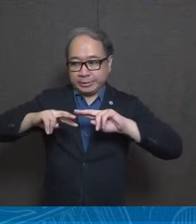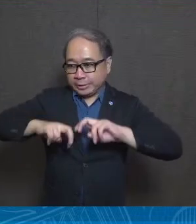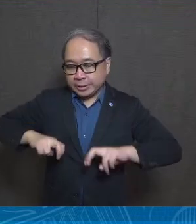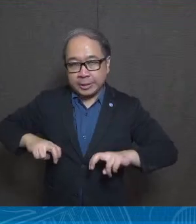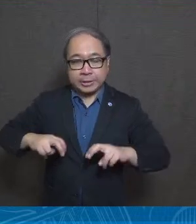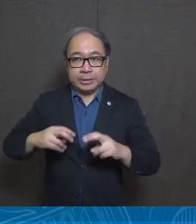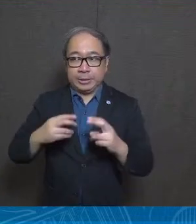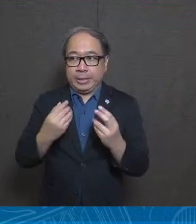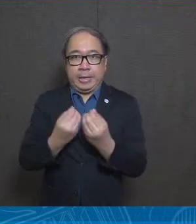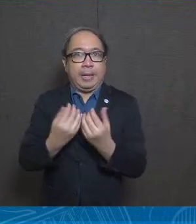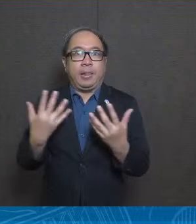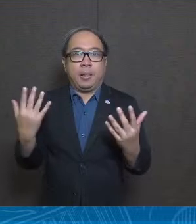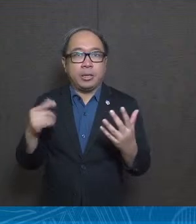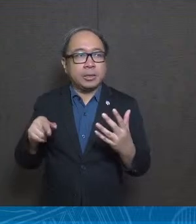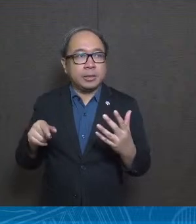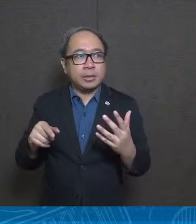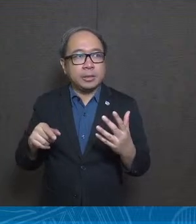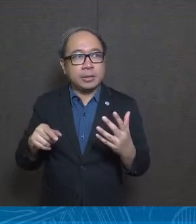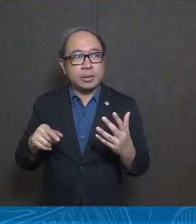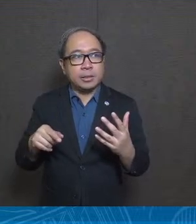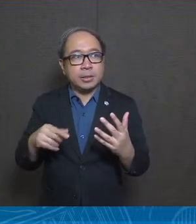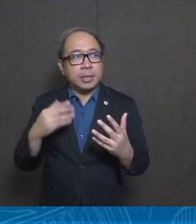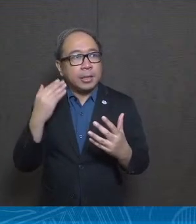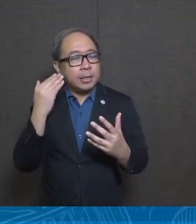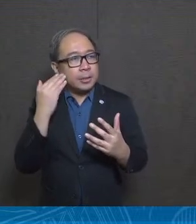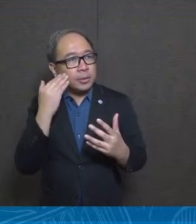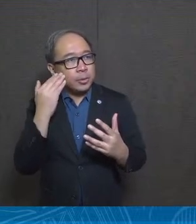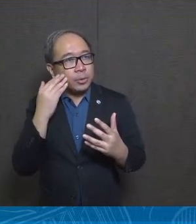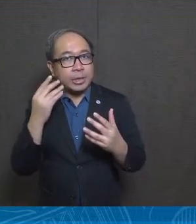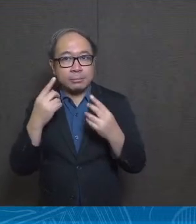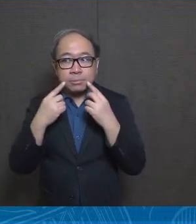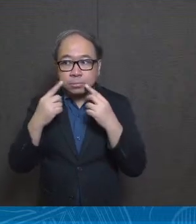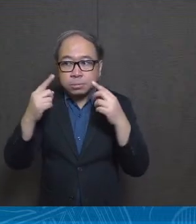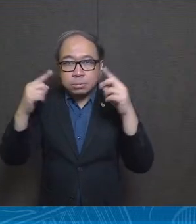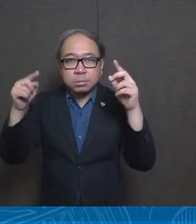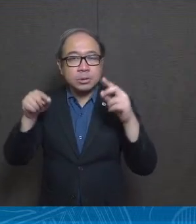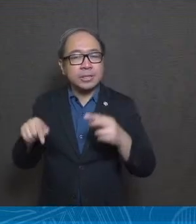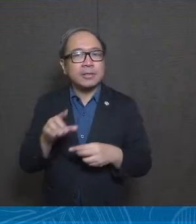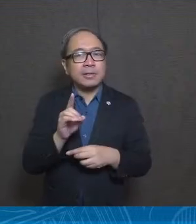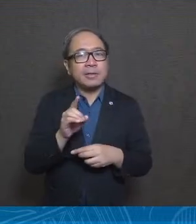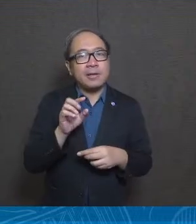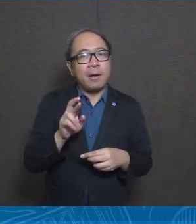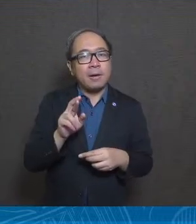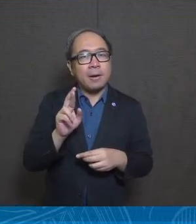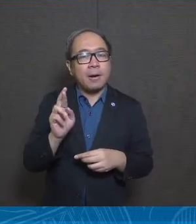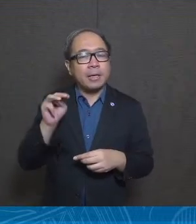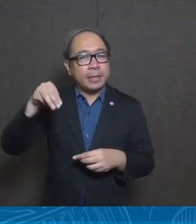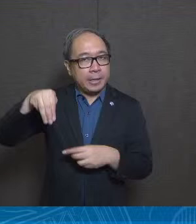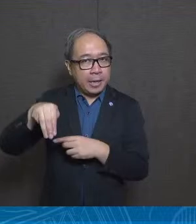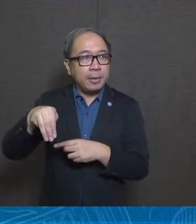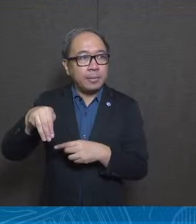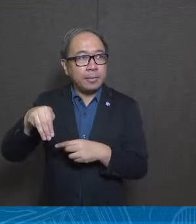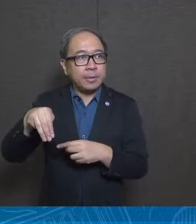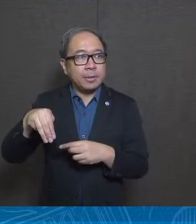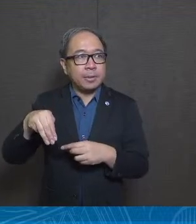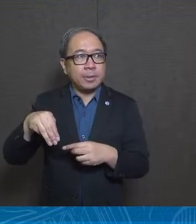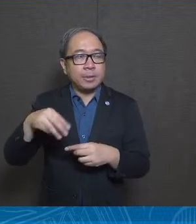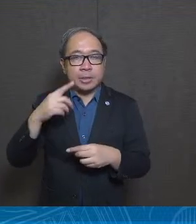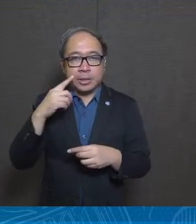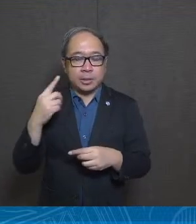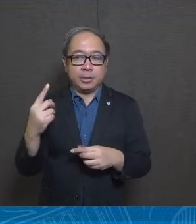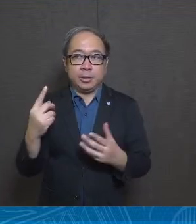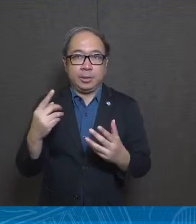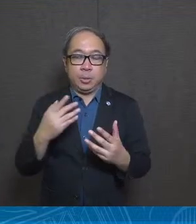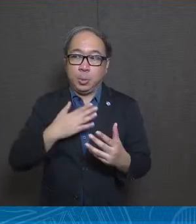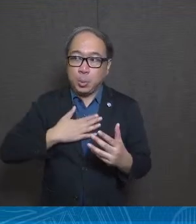lot, really about successes in disaster risk management. To the extent of having all sorts of awards, right? We always